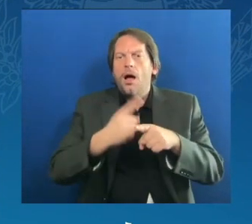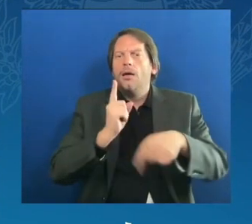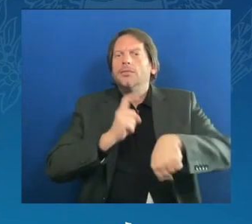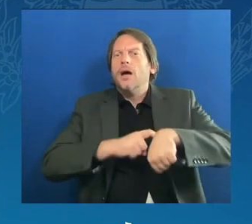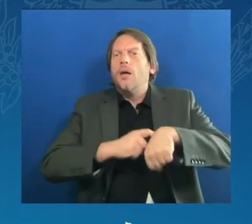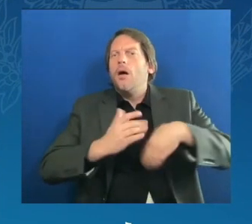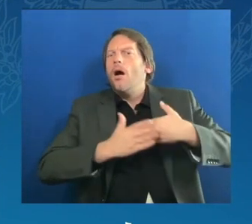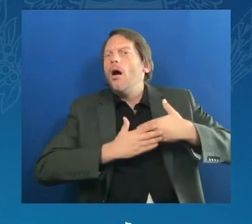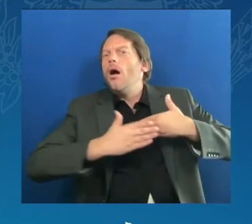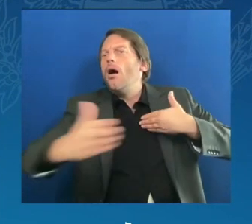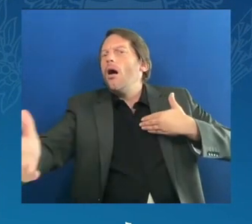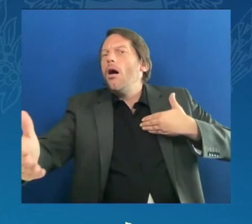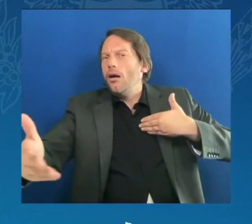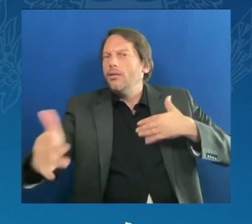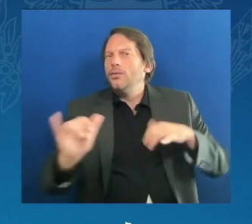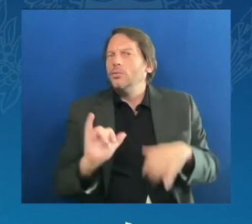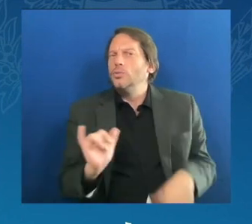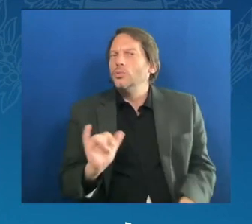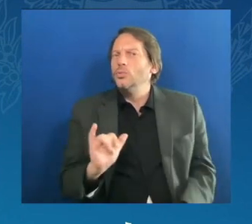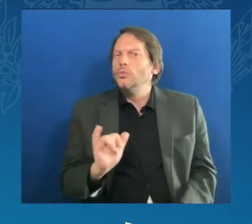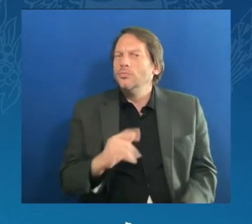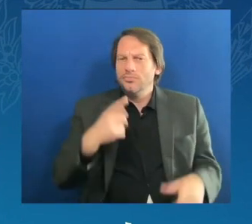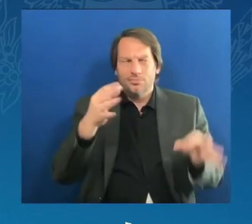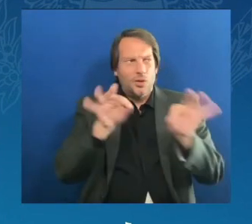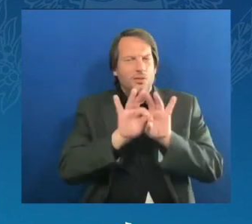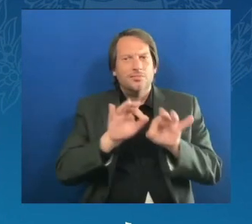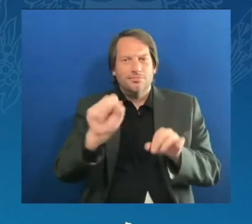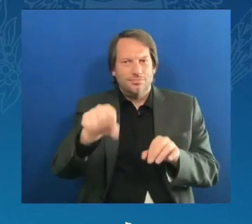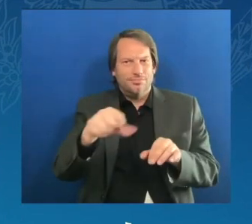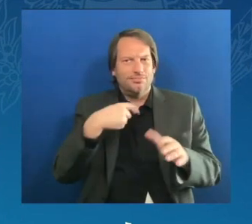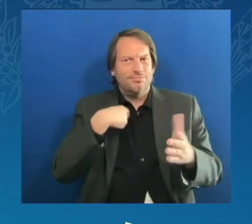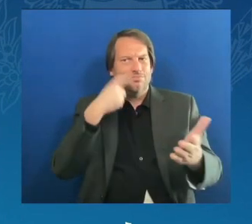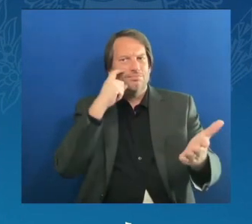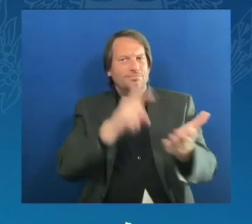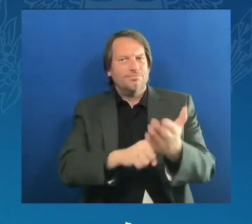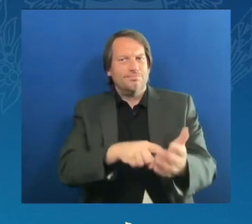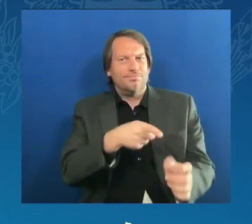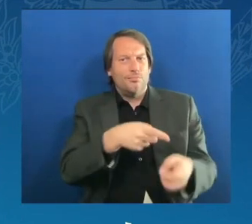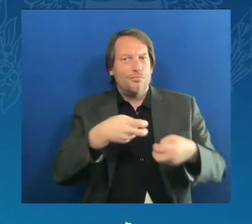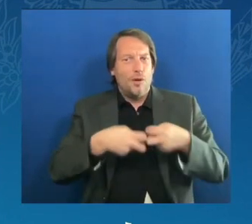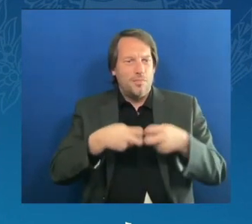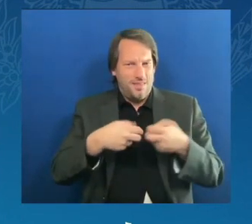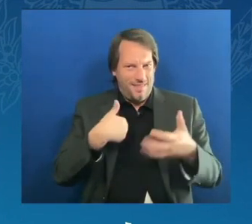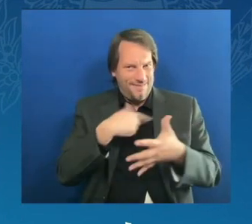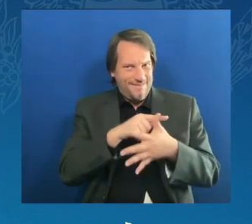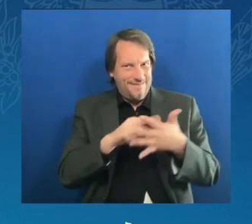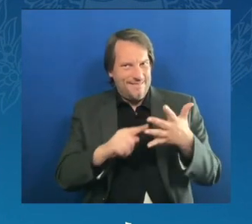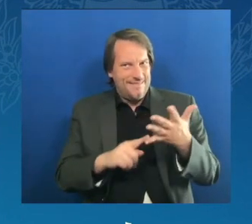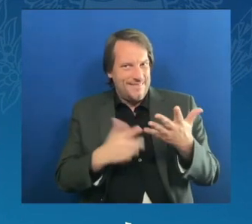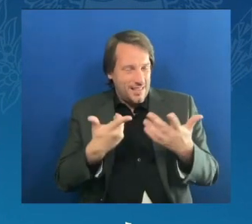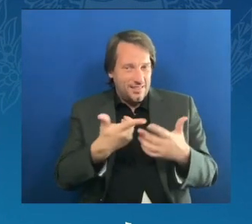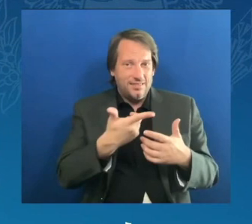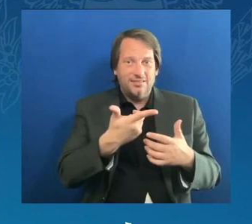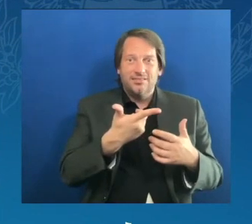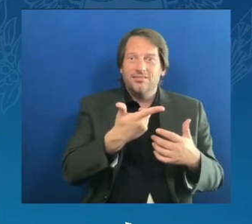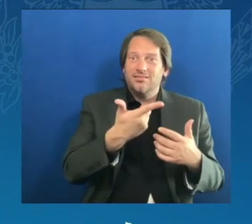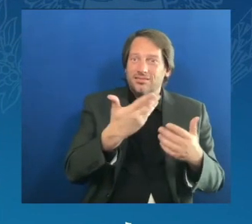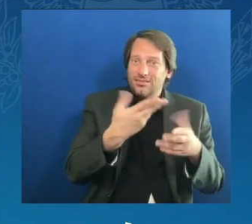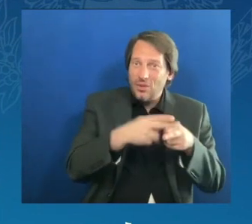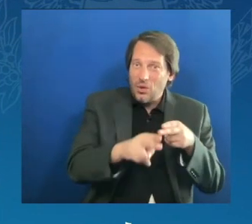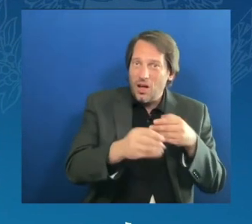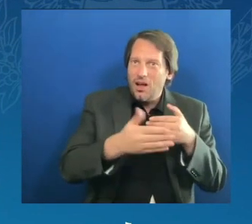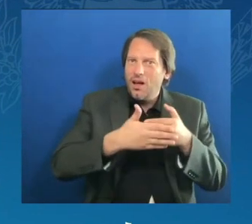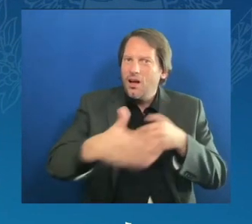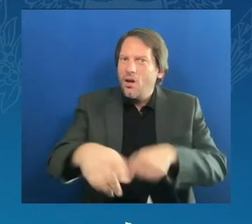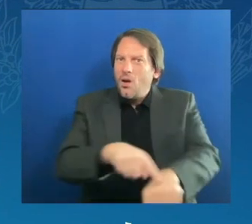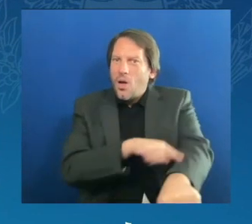we face are structural and long-standing and cannot be solved in a short period of time, nor without support